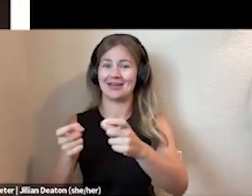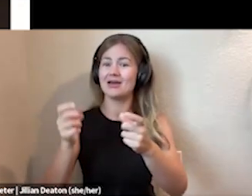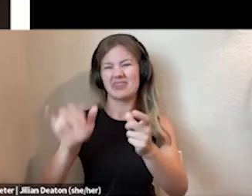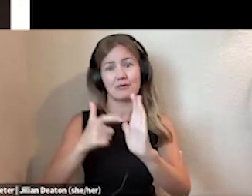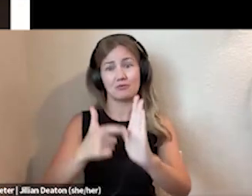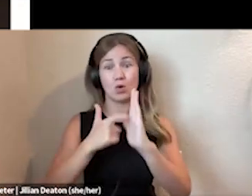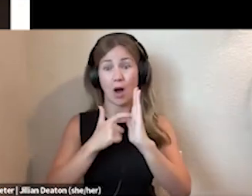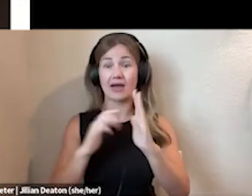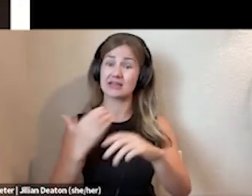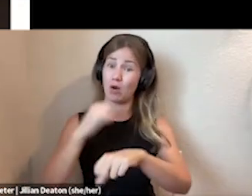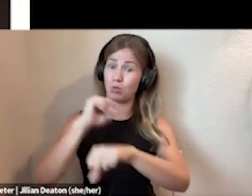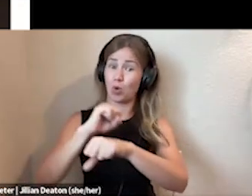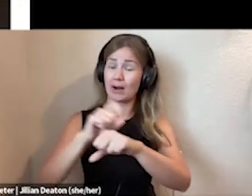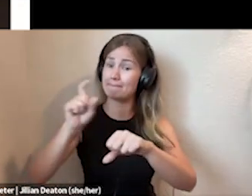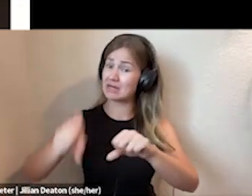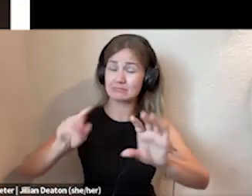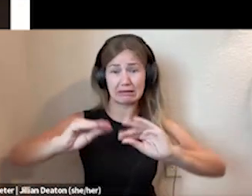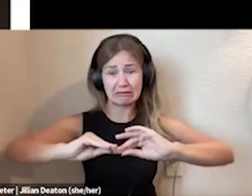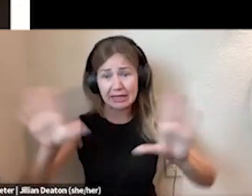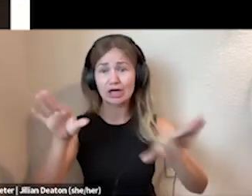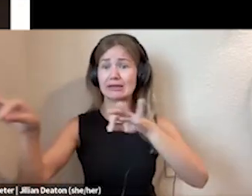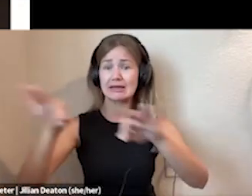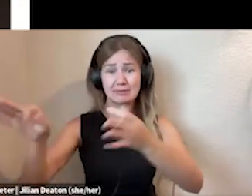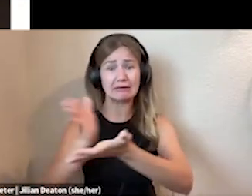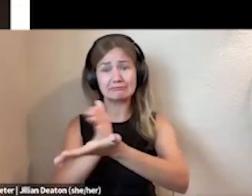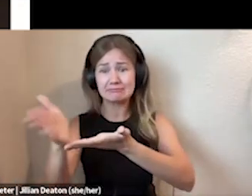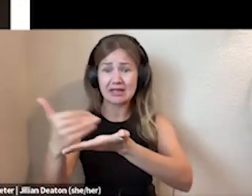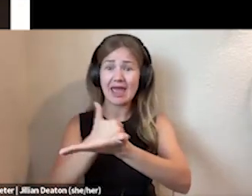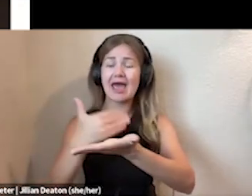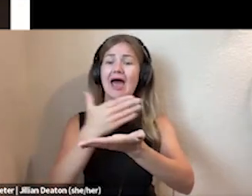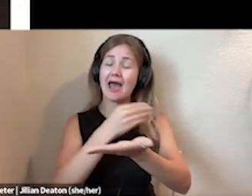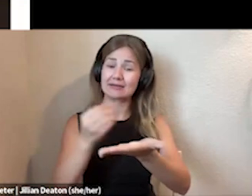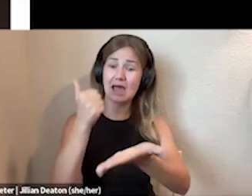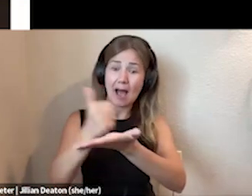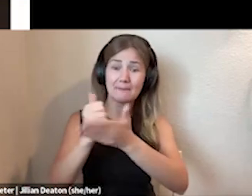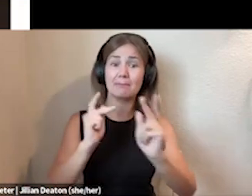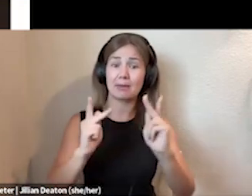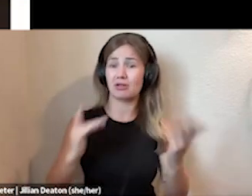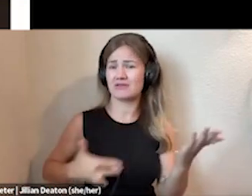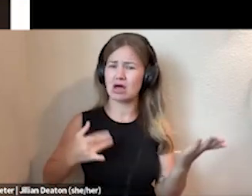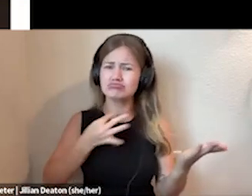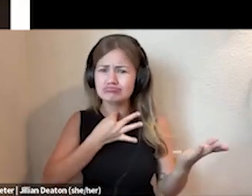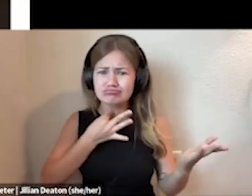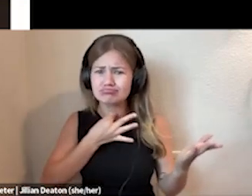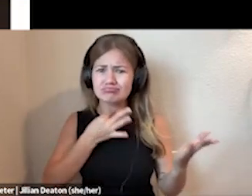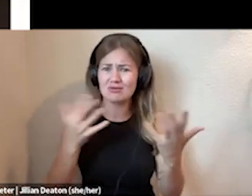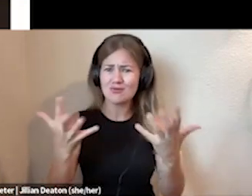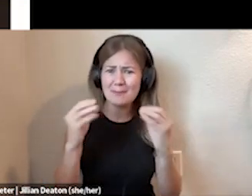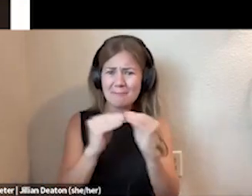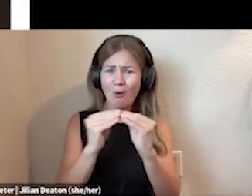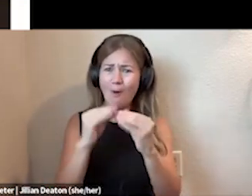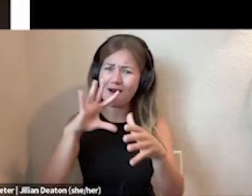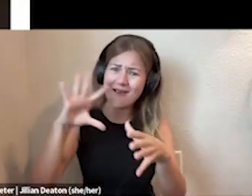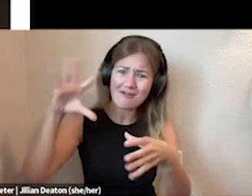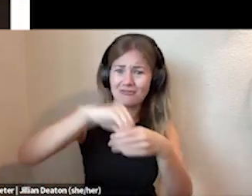in addition, a curiosity about the people around your organization who have the potential to be more involved, including